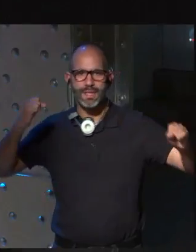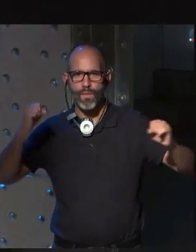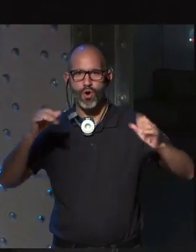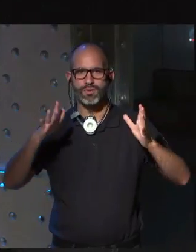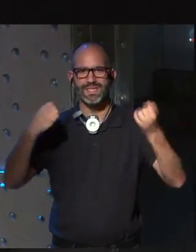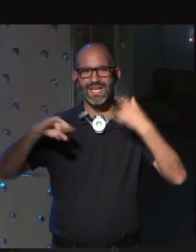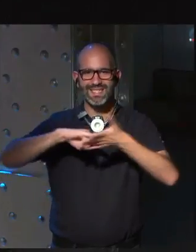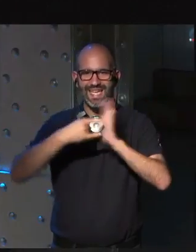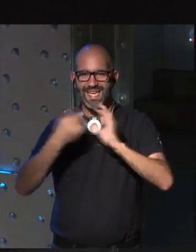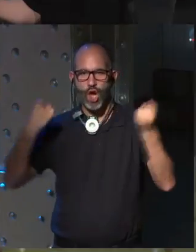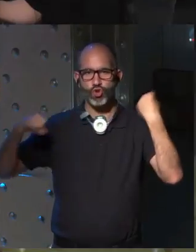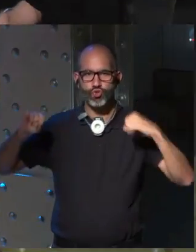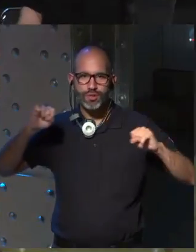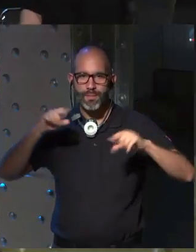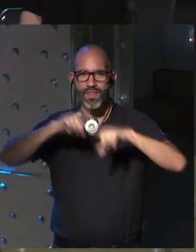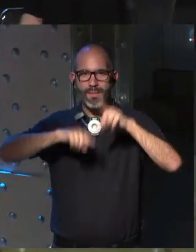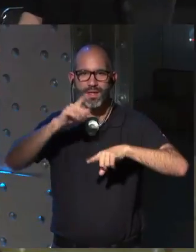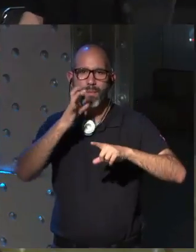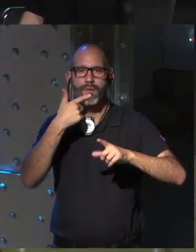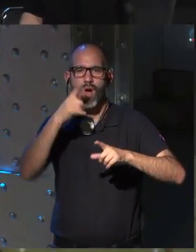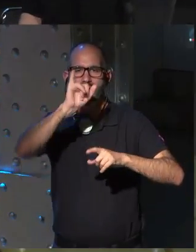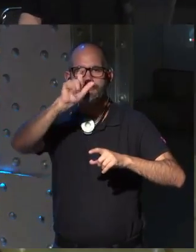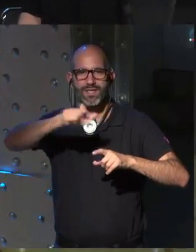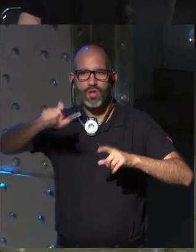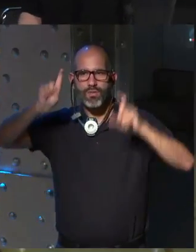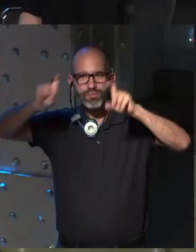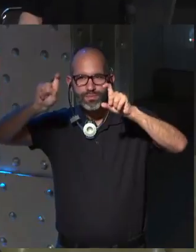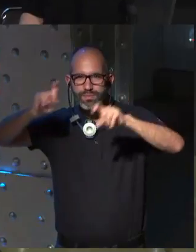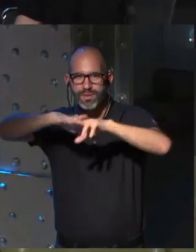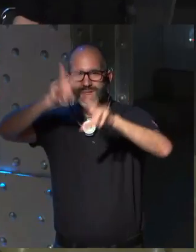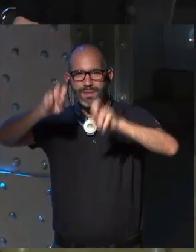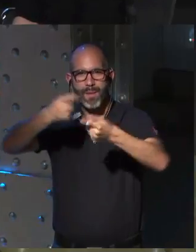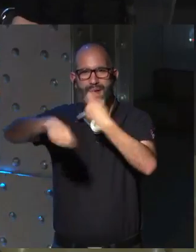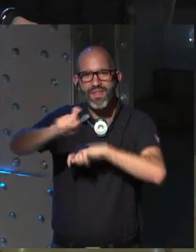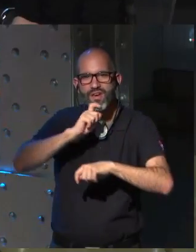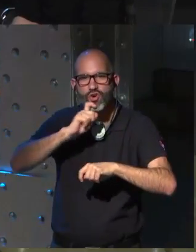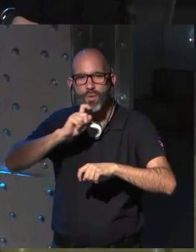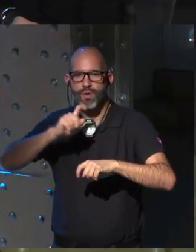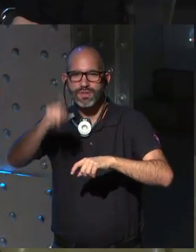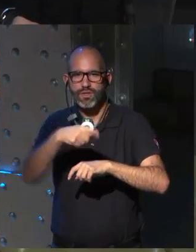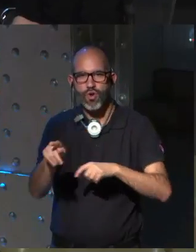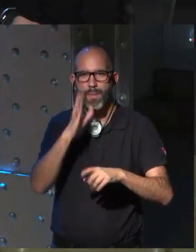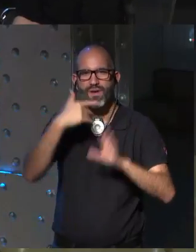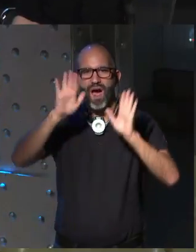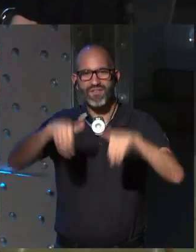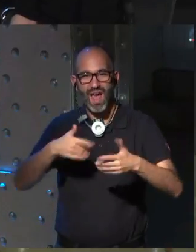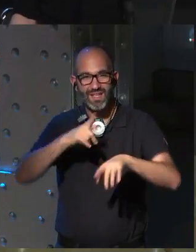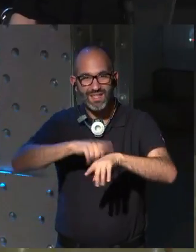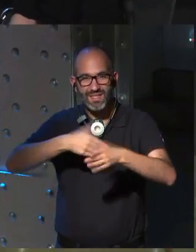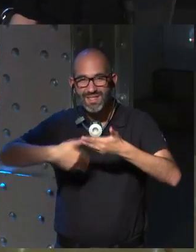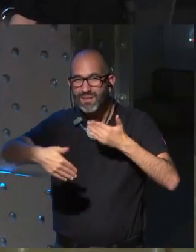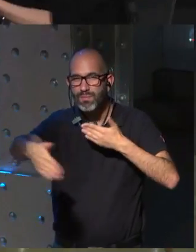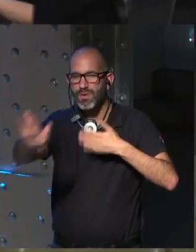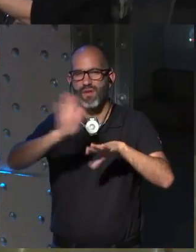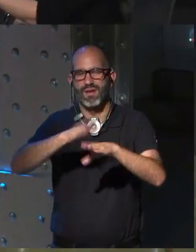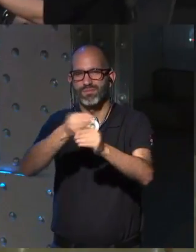audio. They've been trying to impact our behavior, and there's lots of people doing coaching out there on how to sell, but I think in the